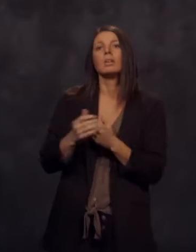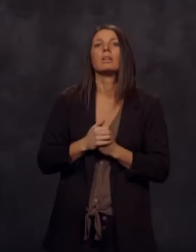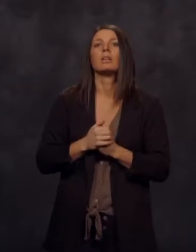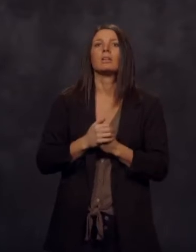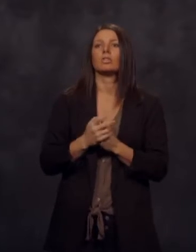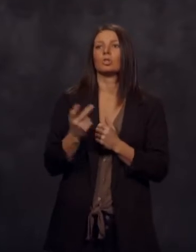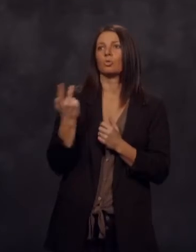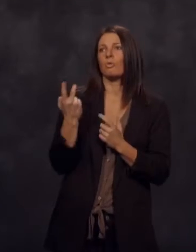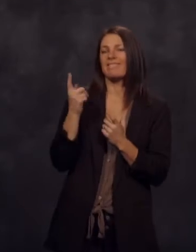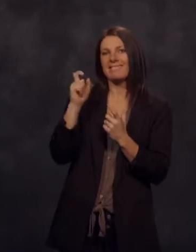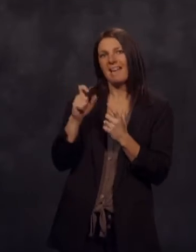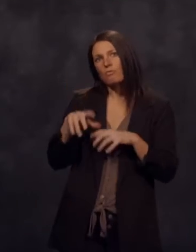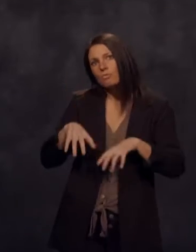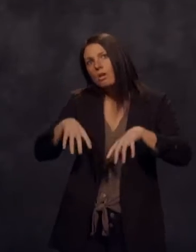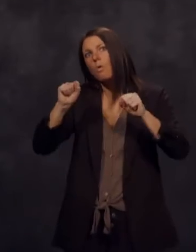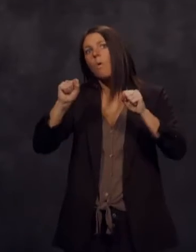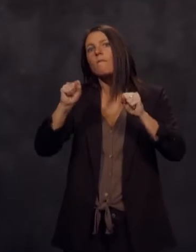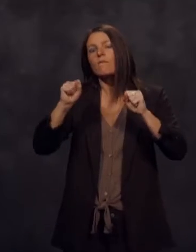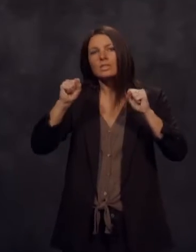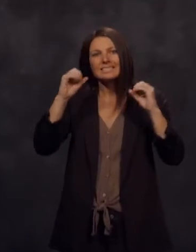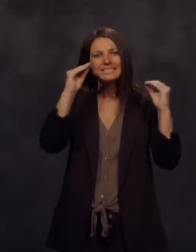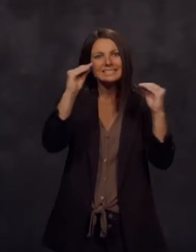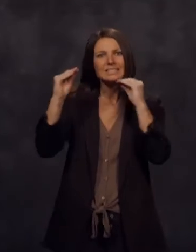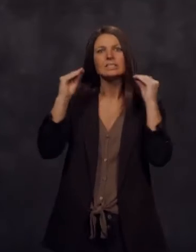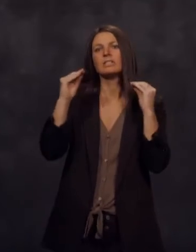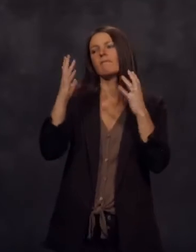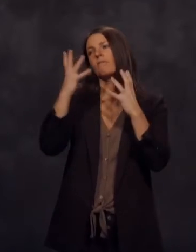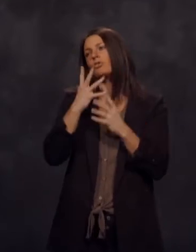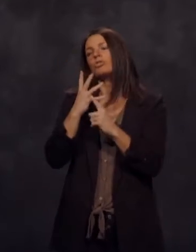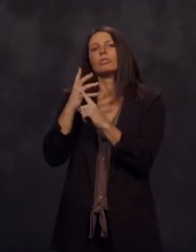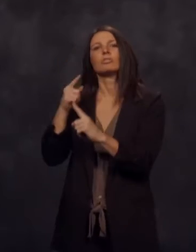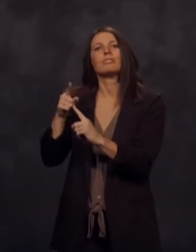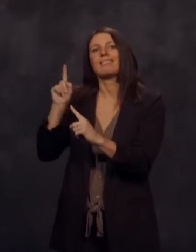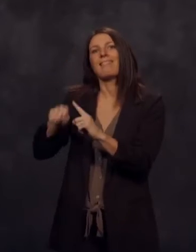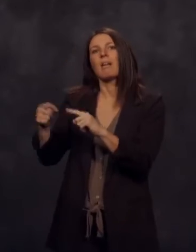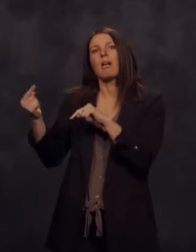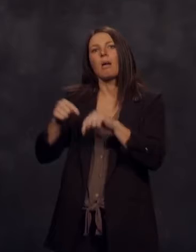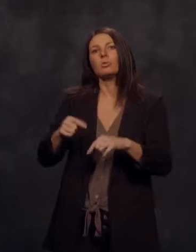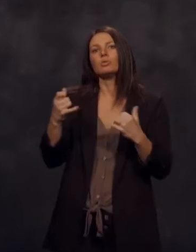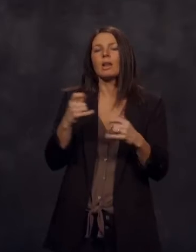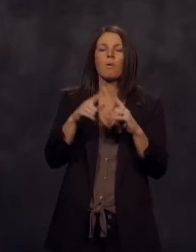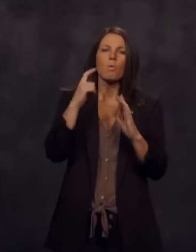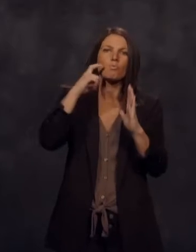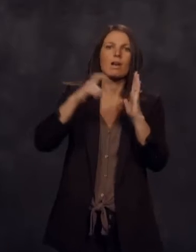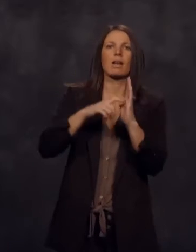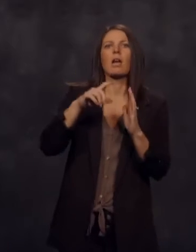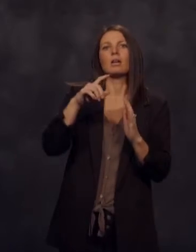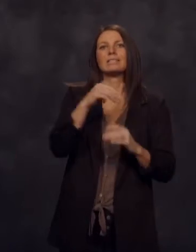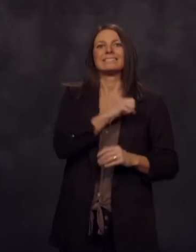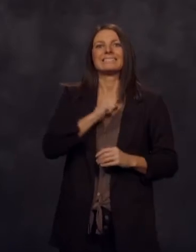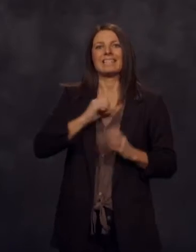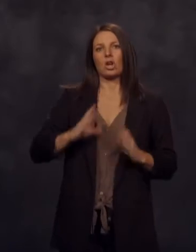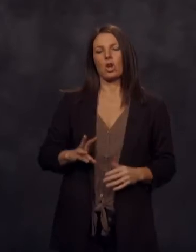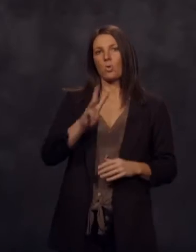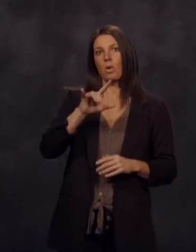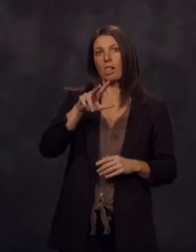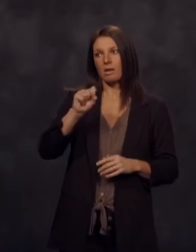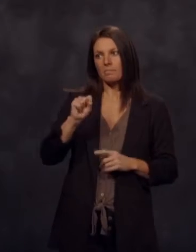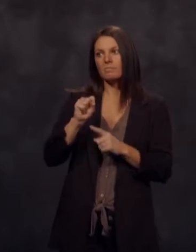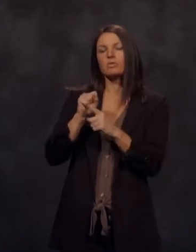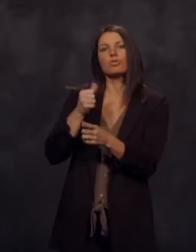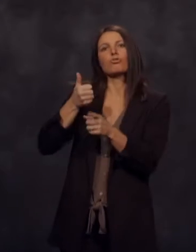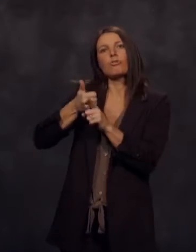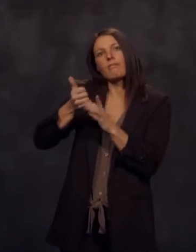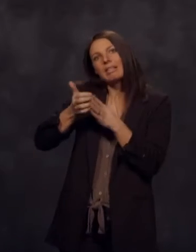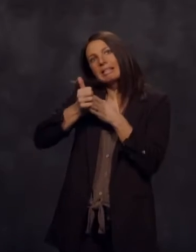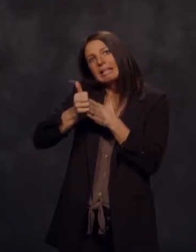to champion that issue, it's unfortunate she can't be here today, but I want to make sure that I recognize her, because she's been leading in